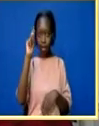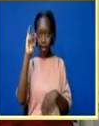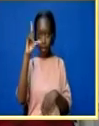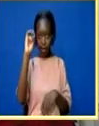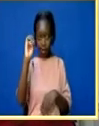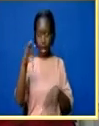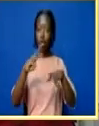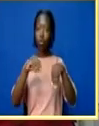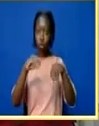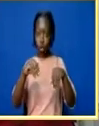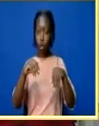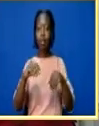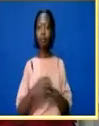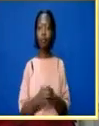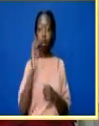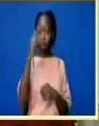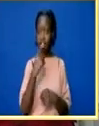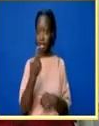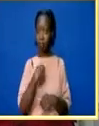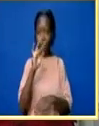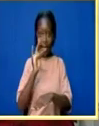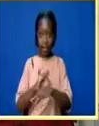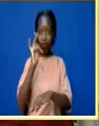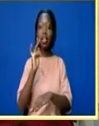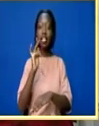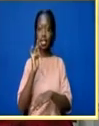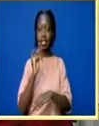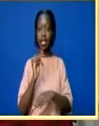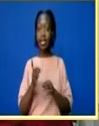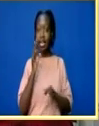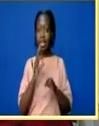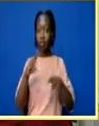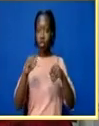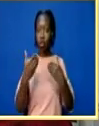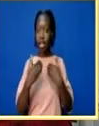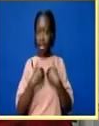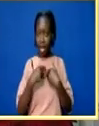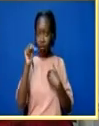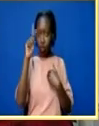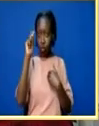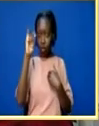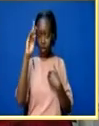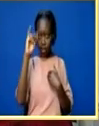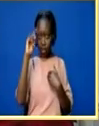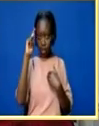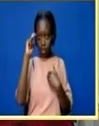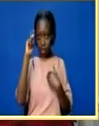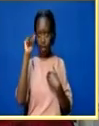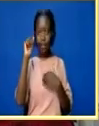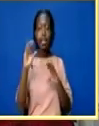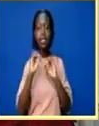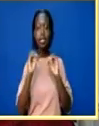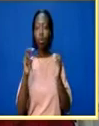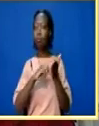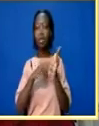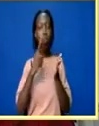Okay. Because you're going to tell me what are the effects of lacking this fertility in the soil. Okay. So, when you talk about the top